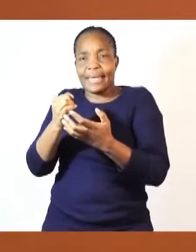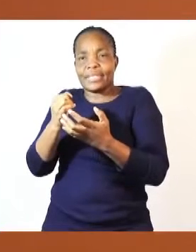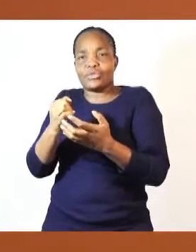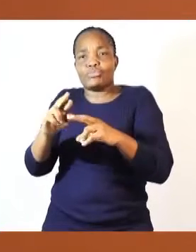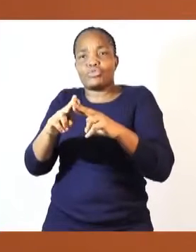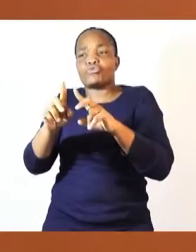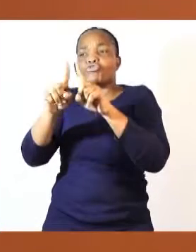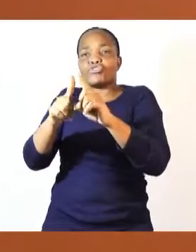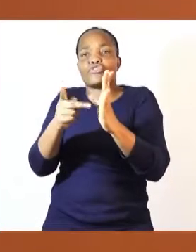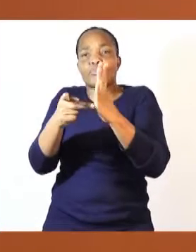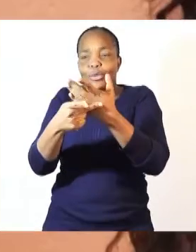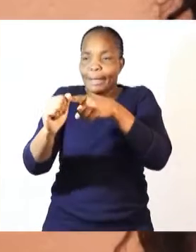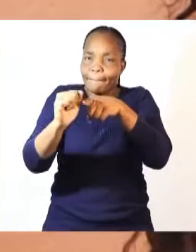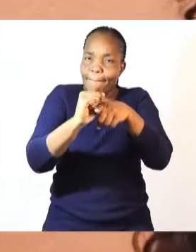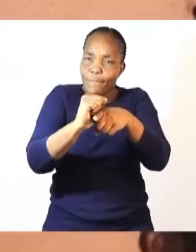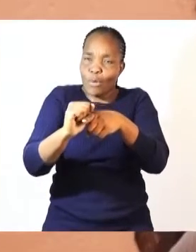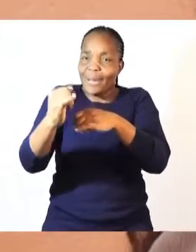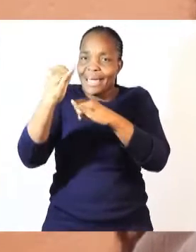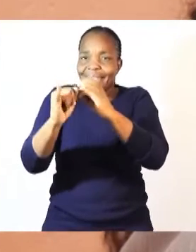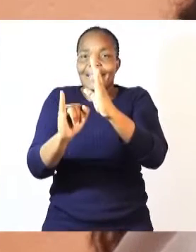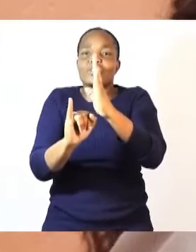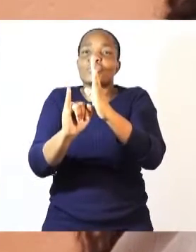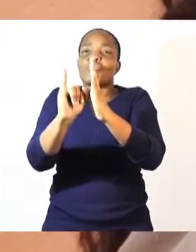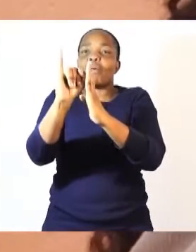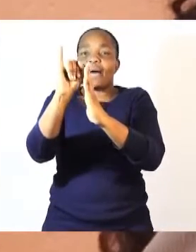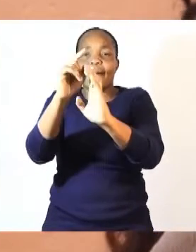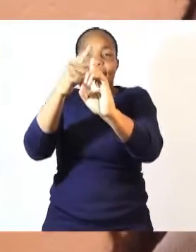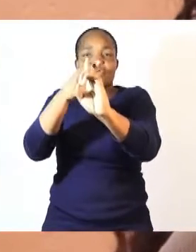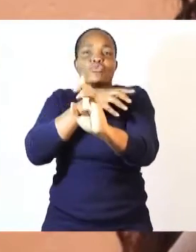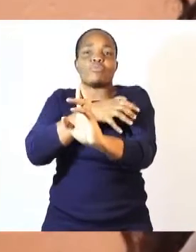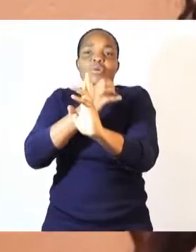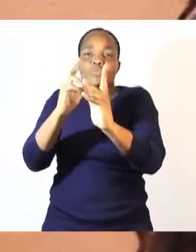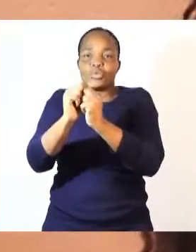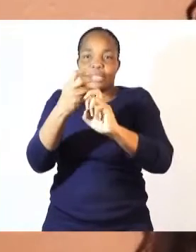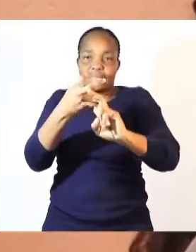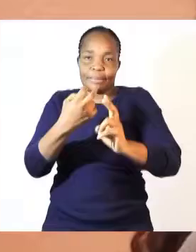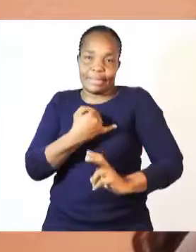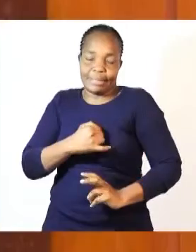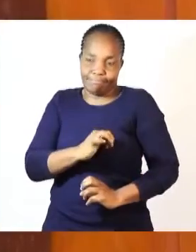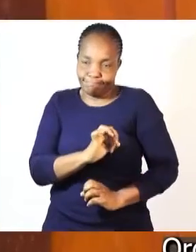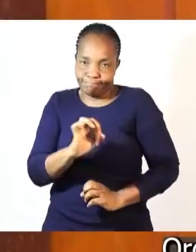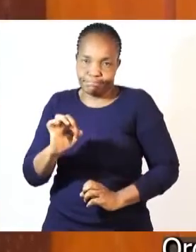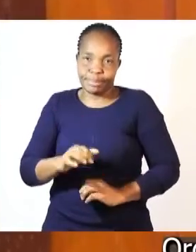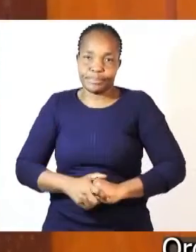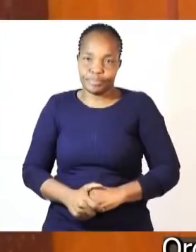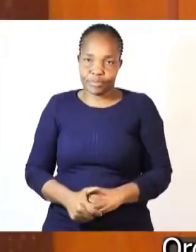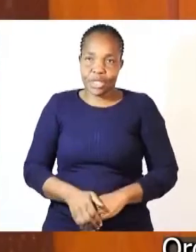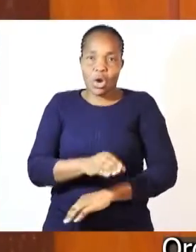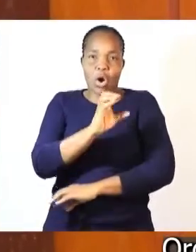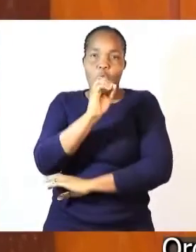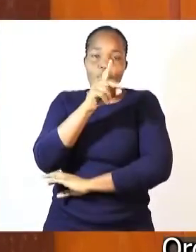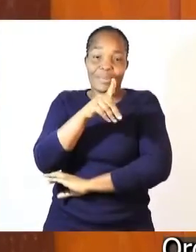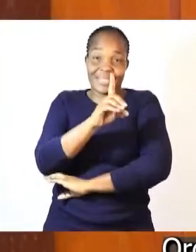all result in the improvement of the lives of persons with disabilities. Organizations